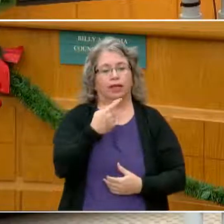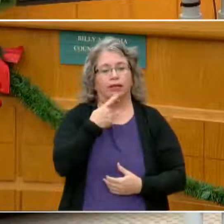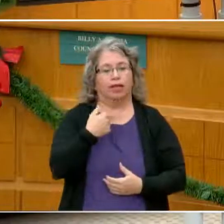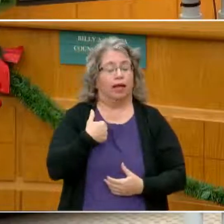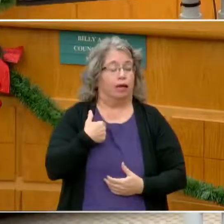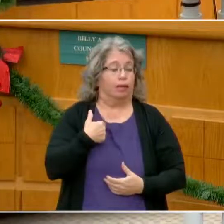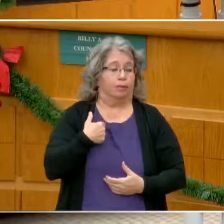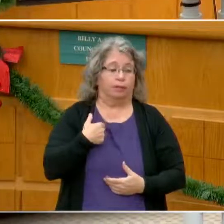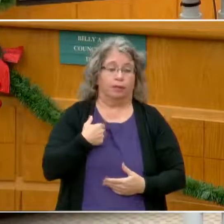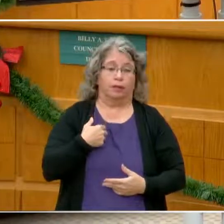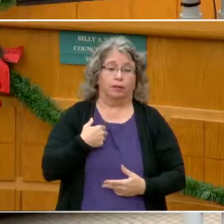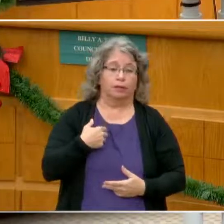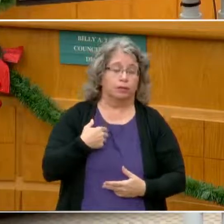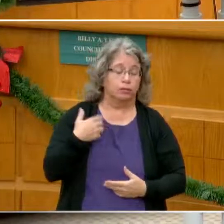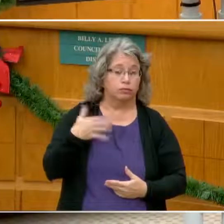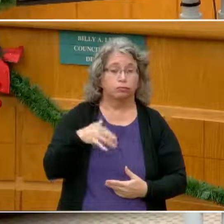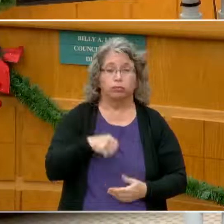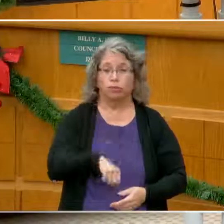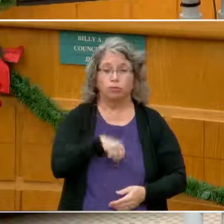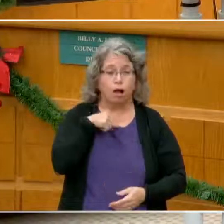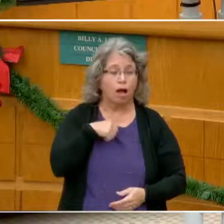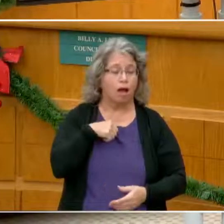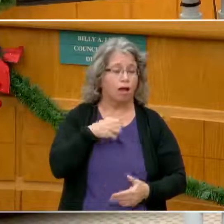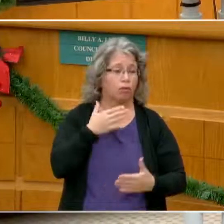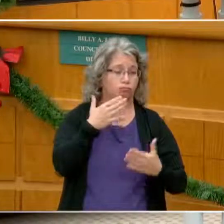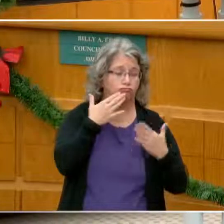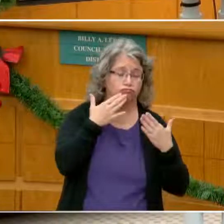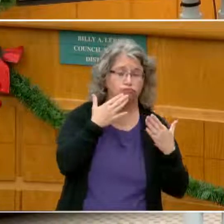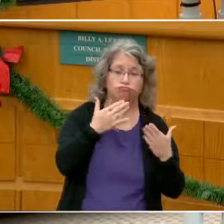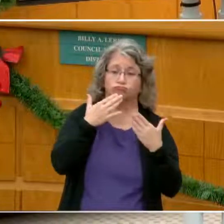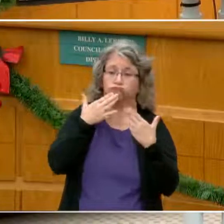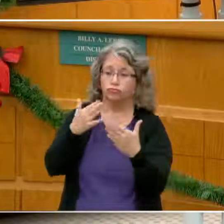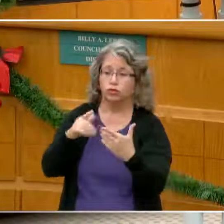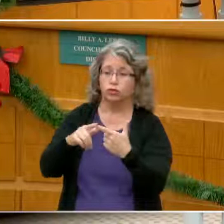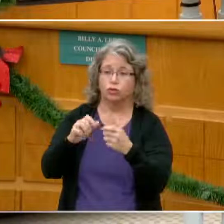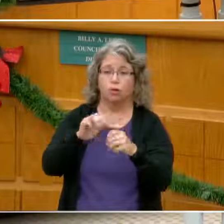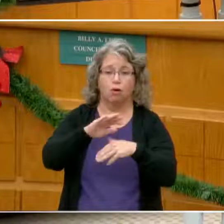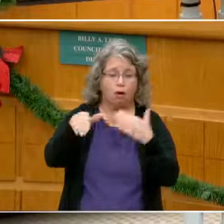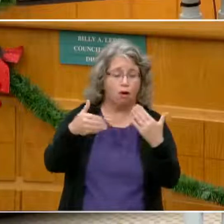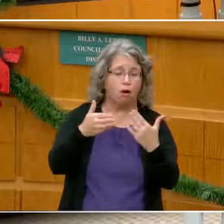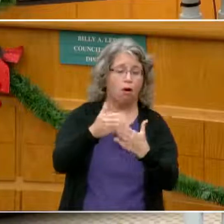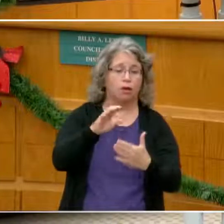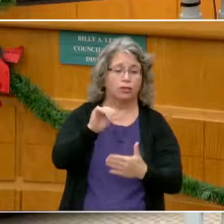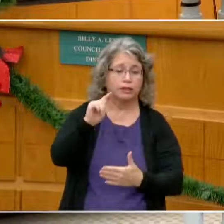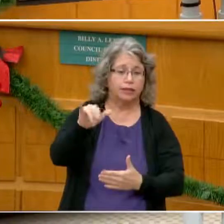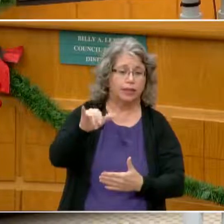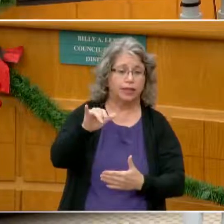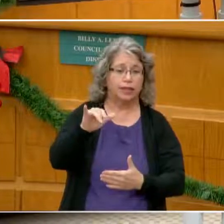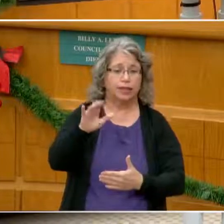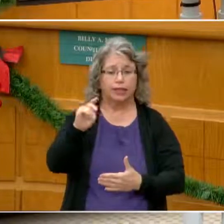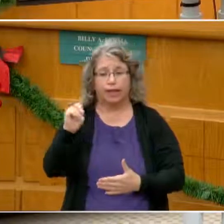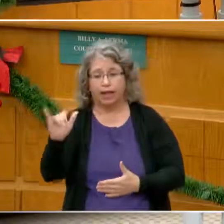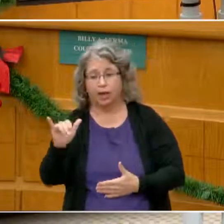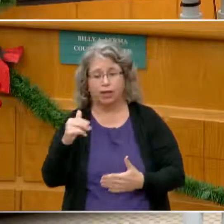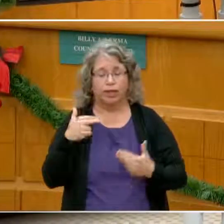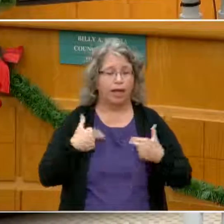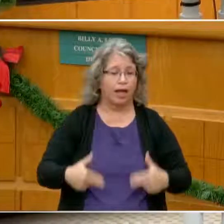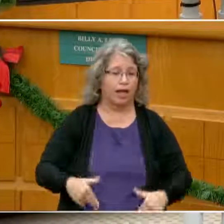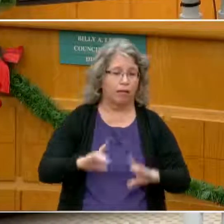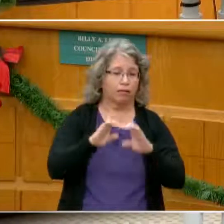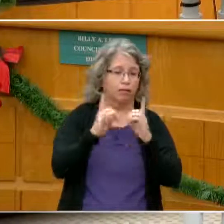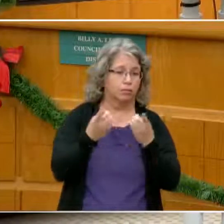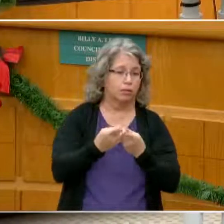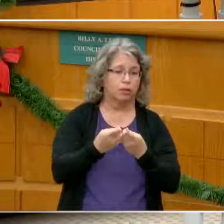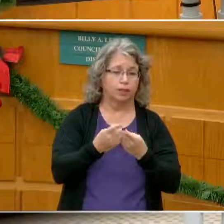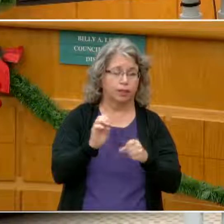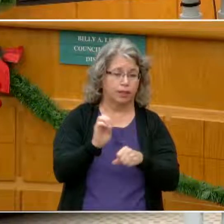so grateful and thankful to all of the city, county, health district employees. They haven't just kept you safe